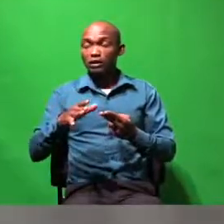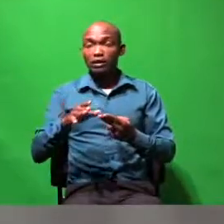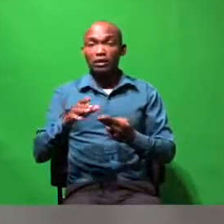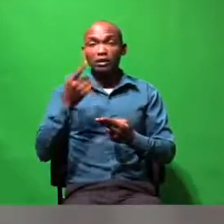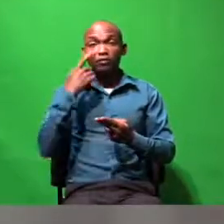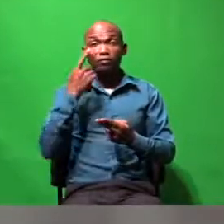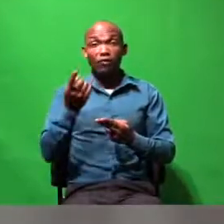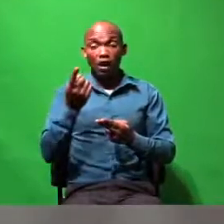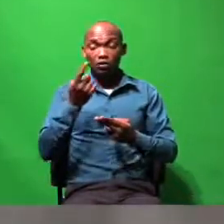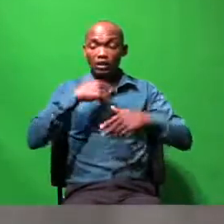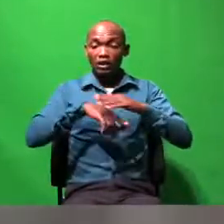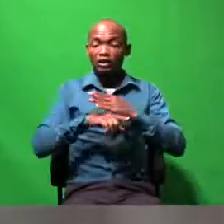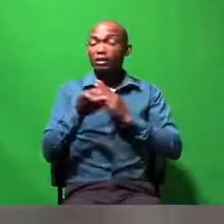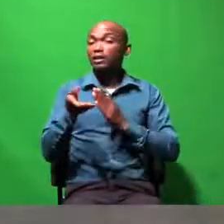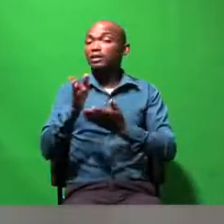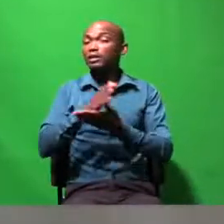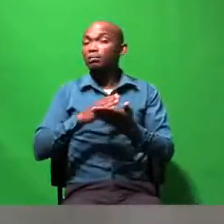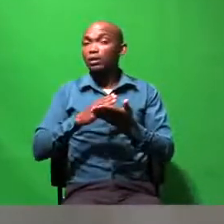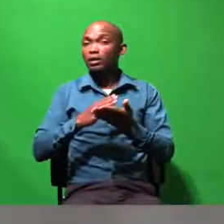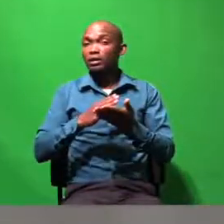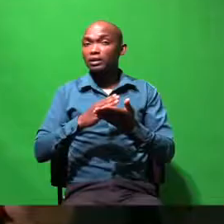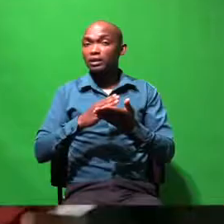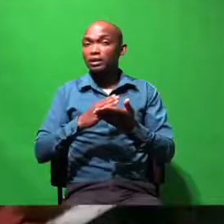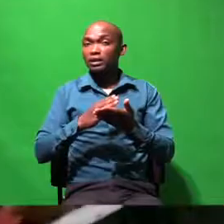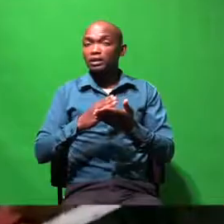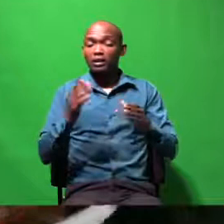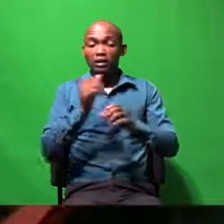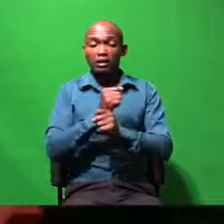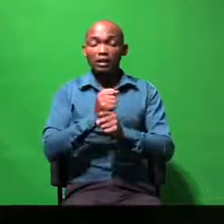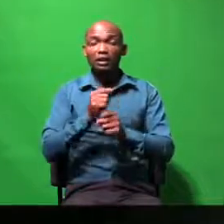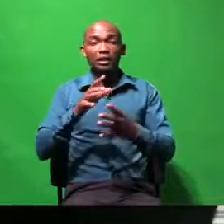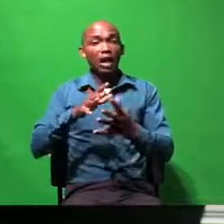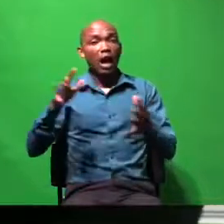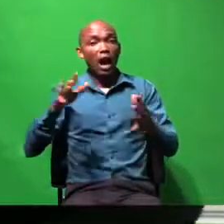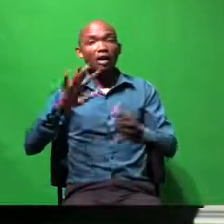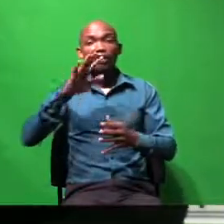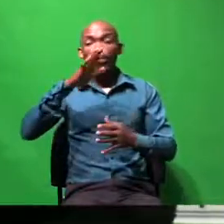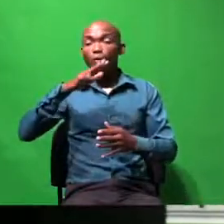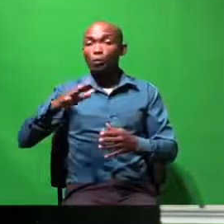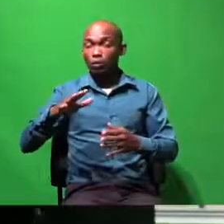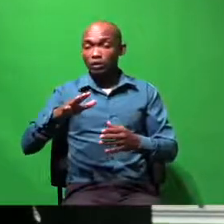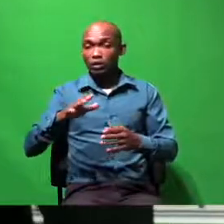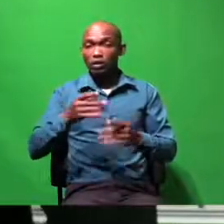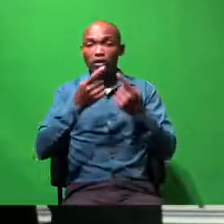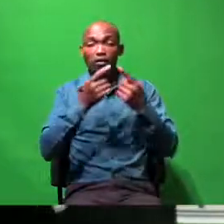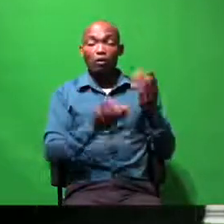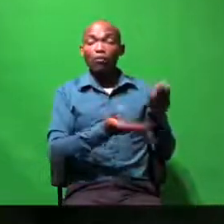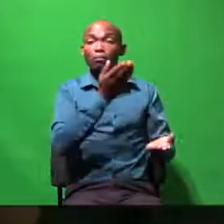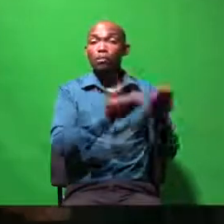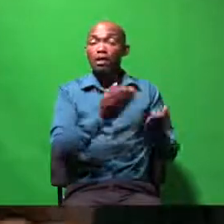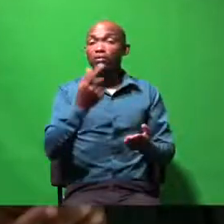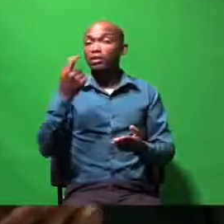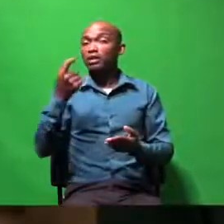this space. This space will possess higher water, so that compared to the tissue cell, so